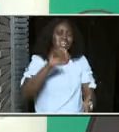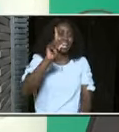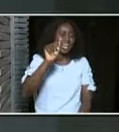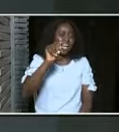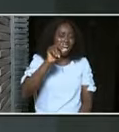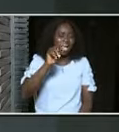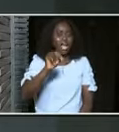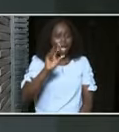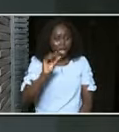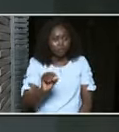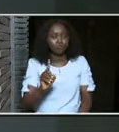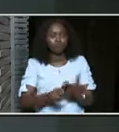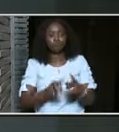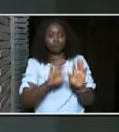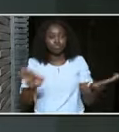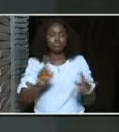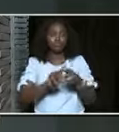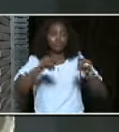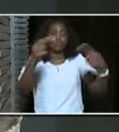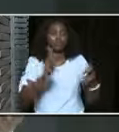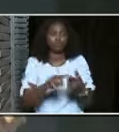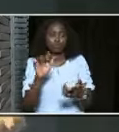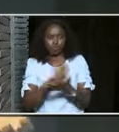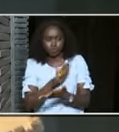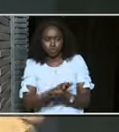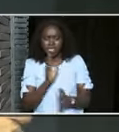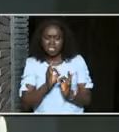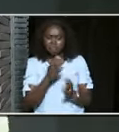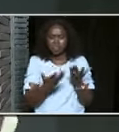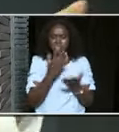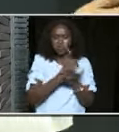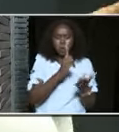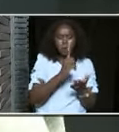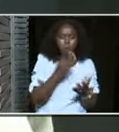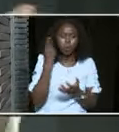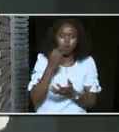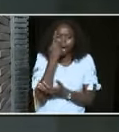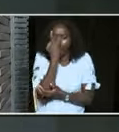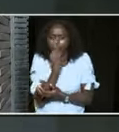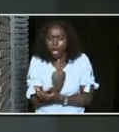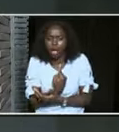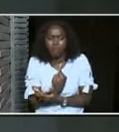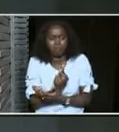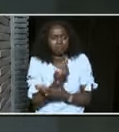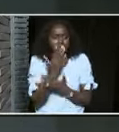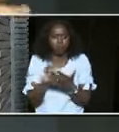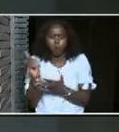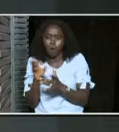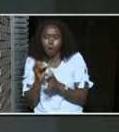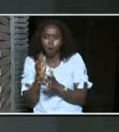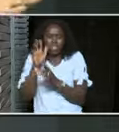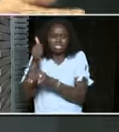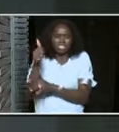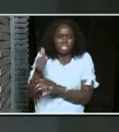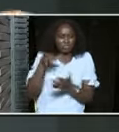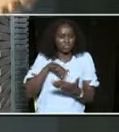Kano residents to go to schools. Now, if somebody was hiding somewhere, or somebody is doing his own study somewhere